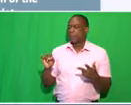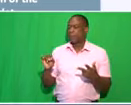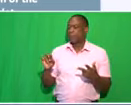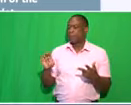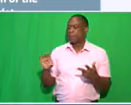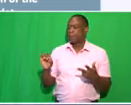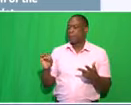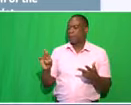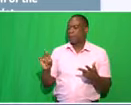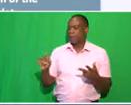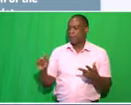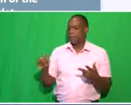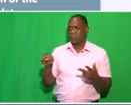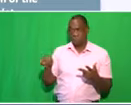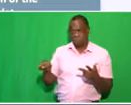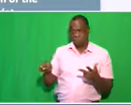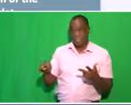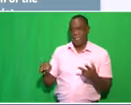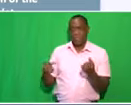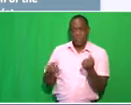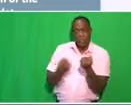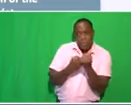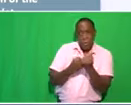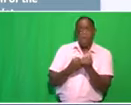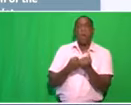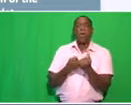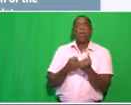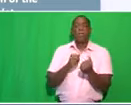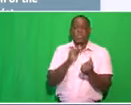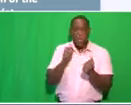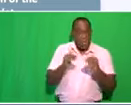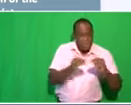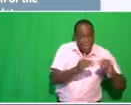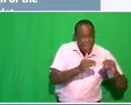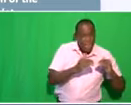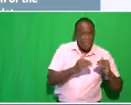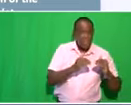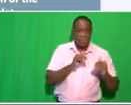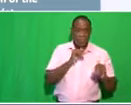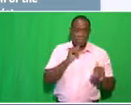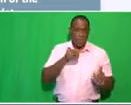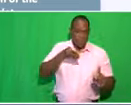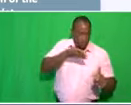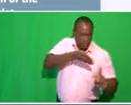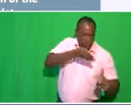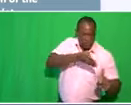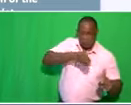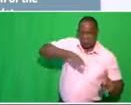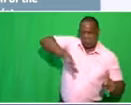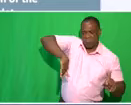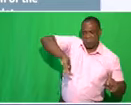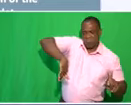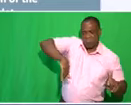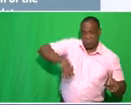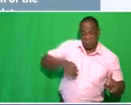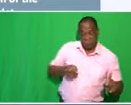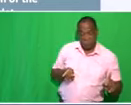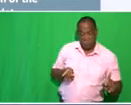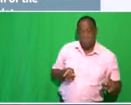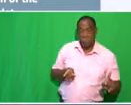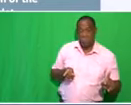inequity or discrimination? Yay or nay? We don't know, but we need to look at that. We need to look at what the data